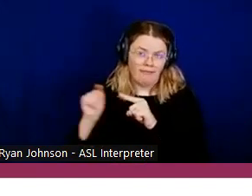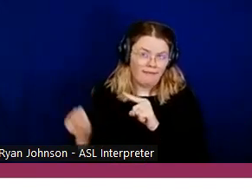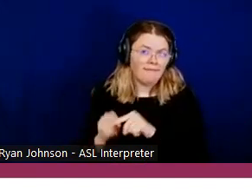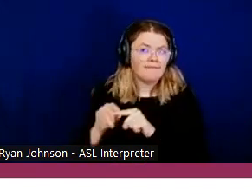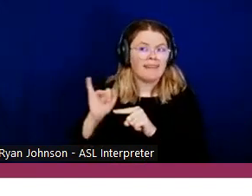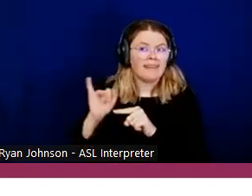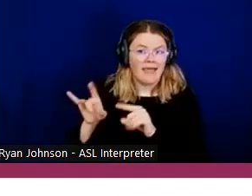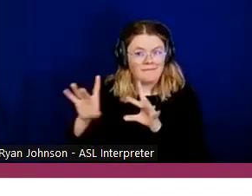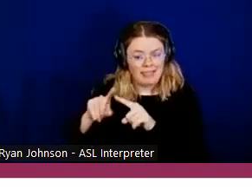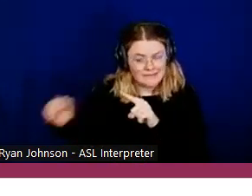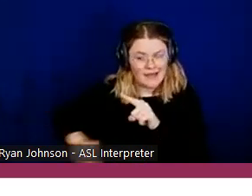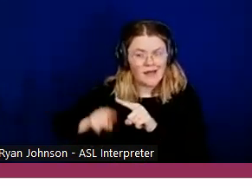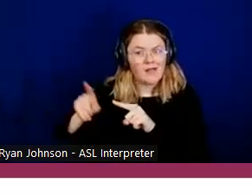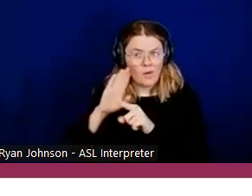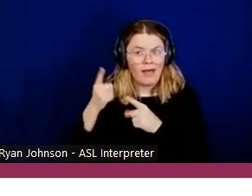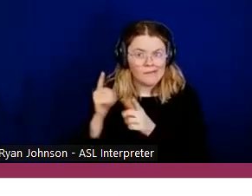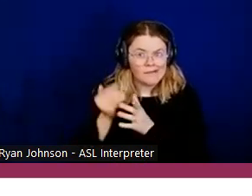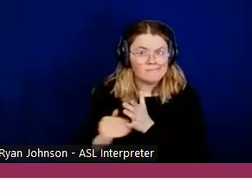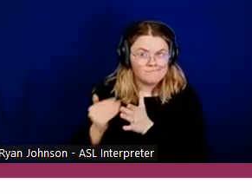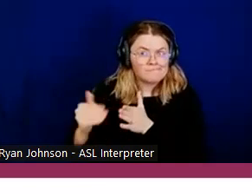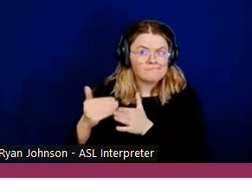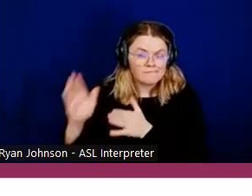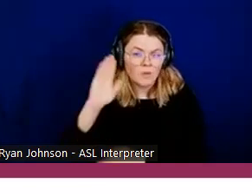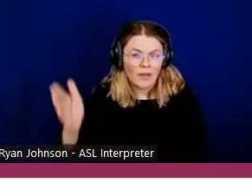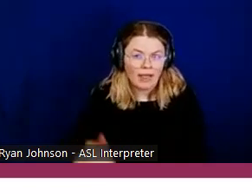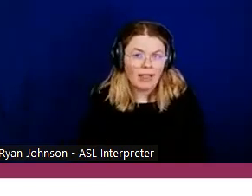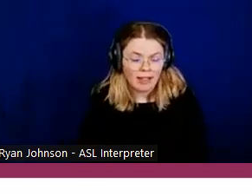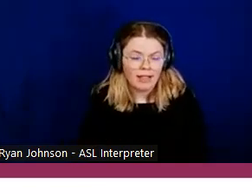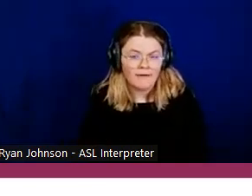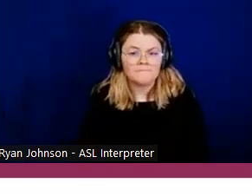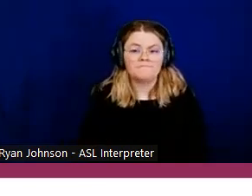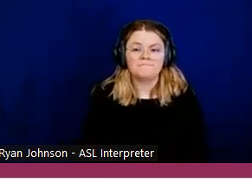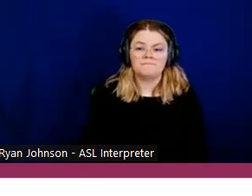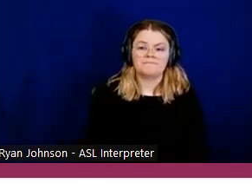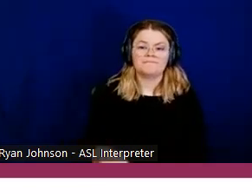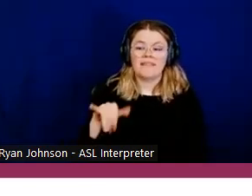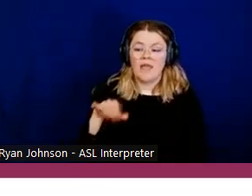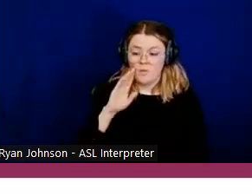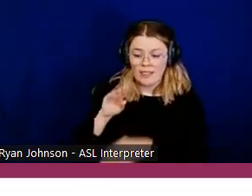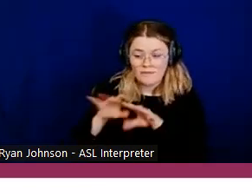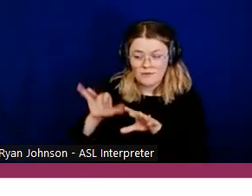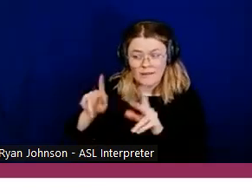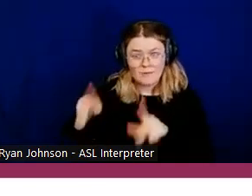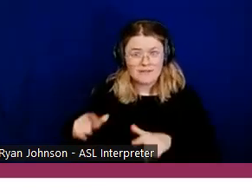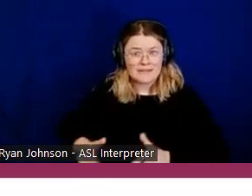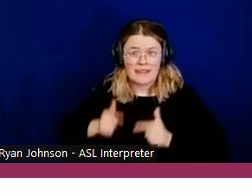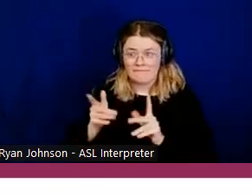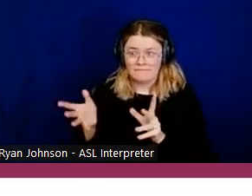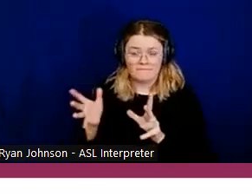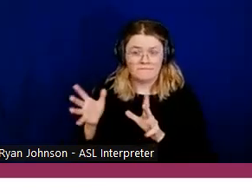And the abuse kind of trickles down, impacting every aspect of life and messes with the well-being of a victim